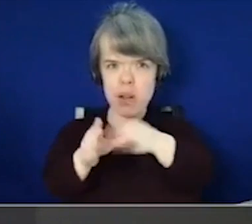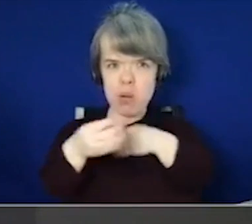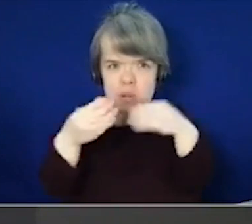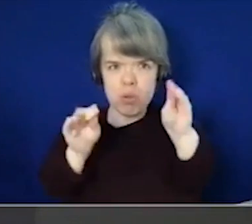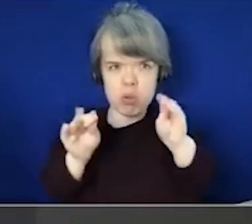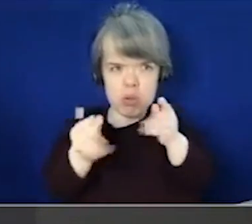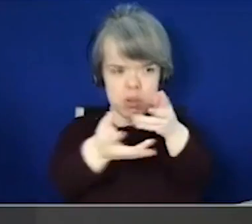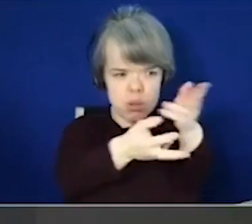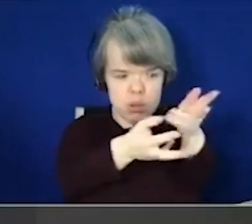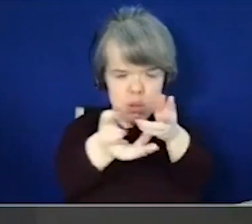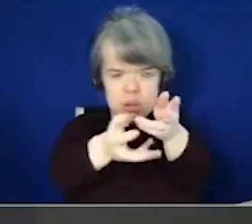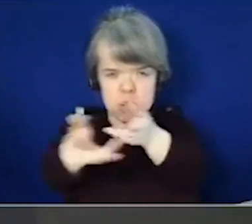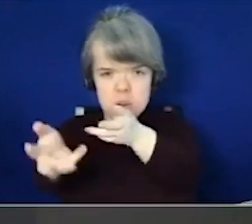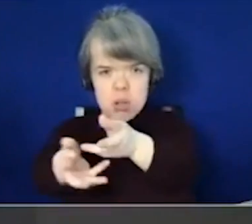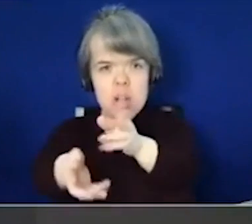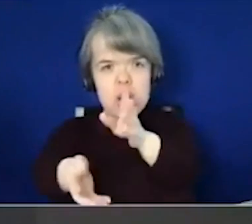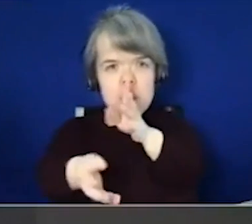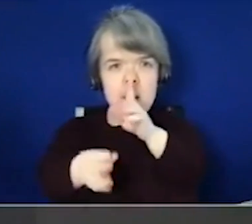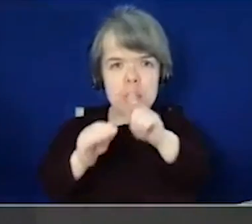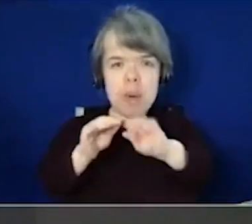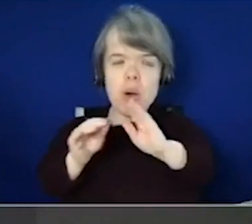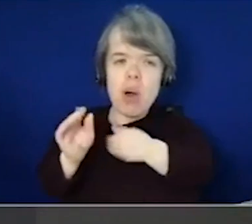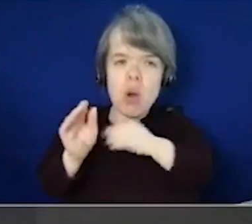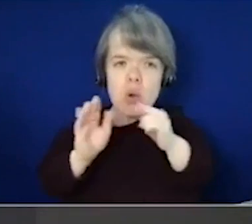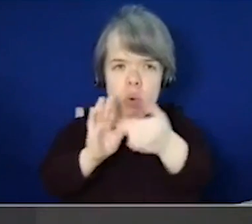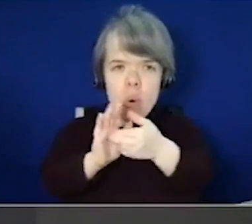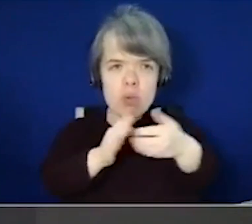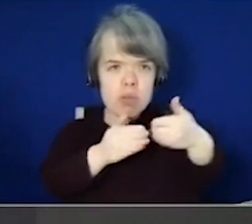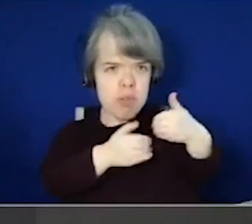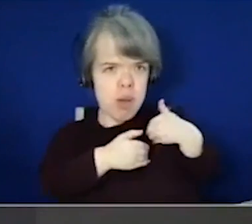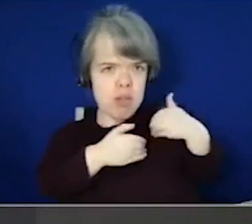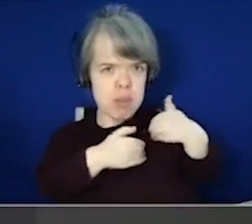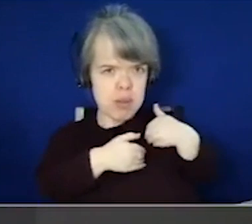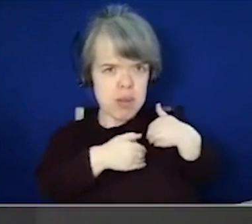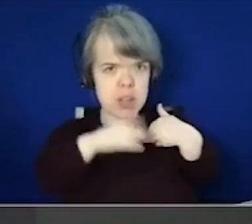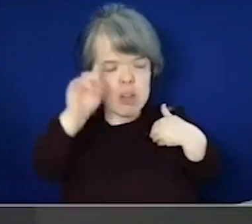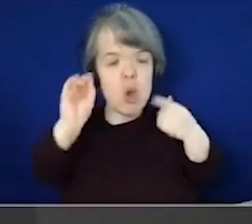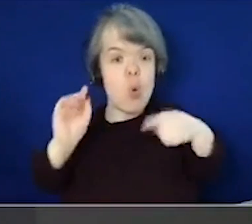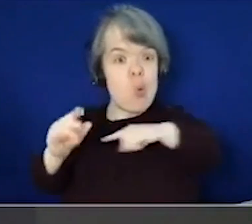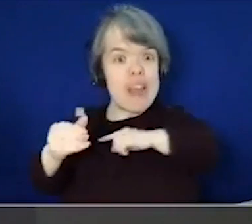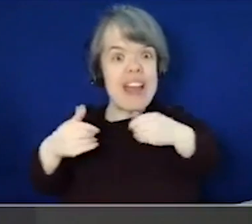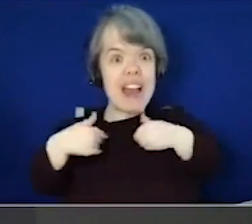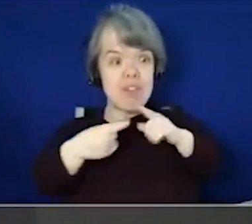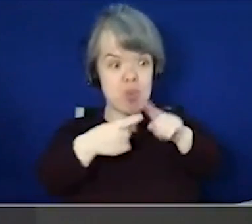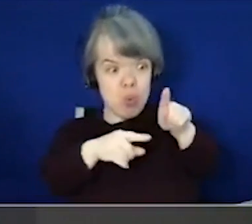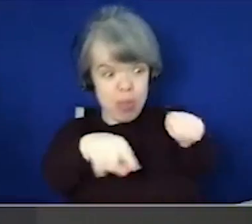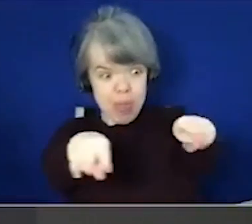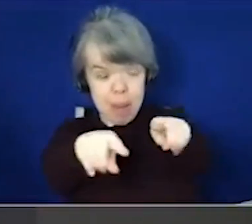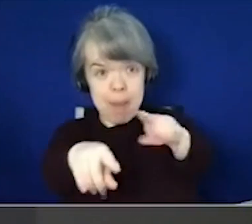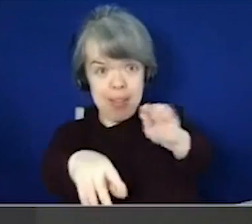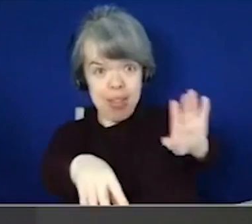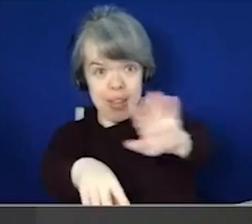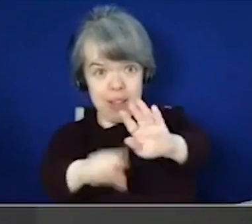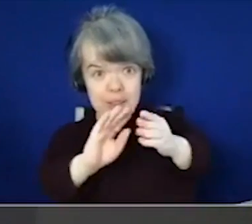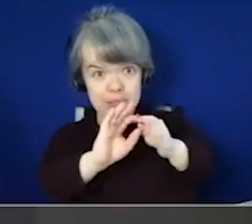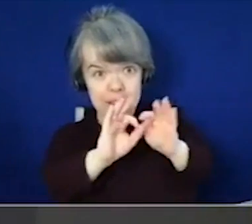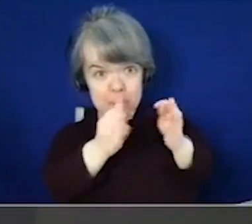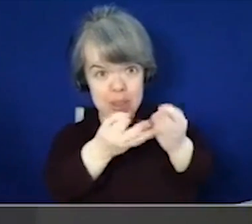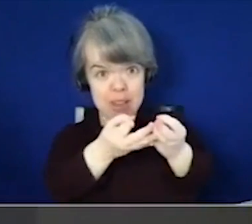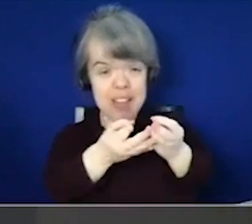role and responsibility that we have as a company to them and their families, and to encourage them to really understand what it might